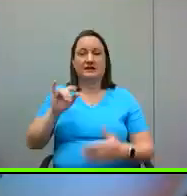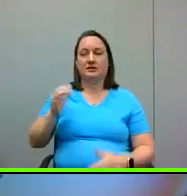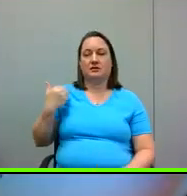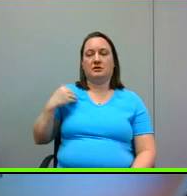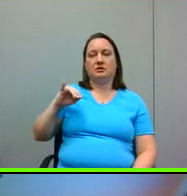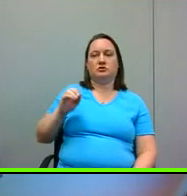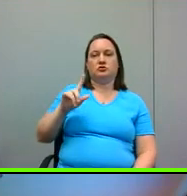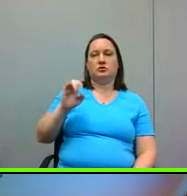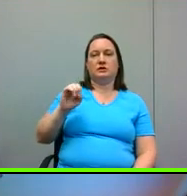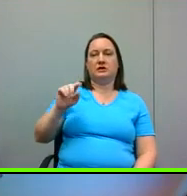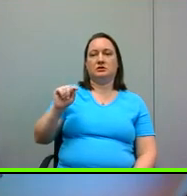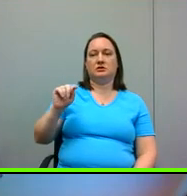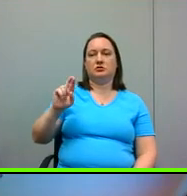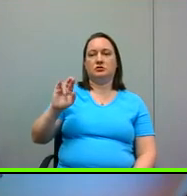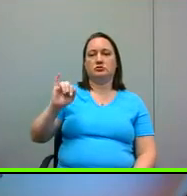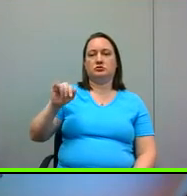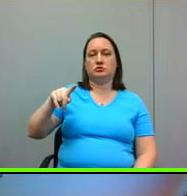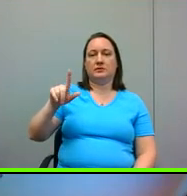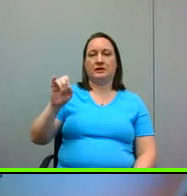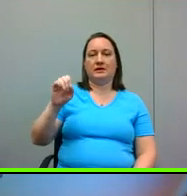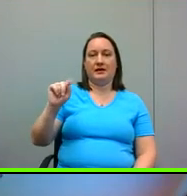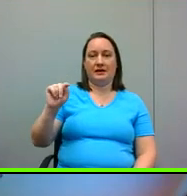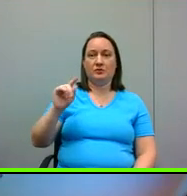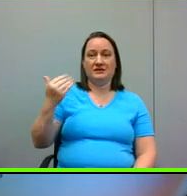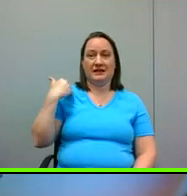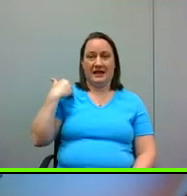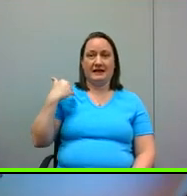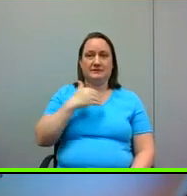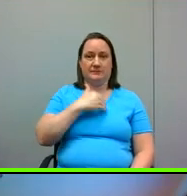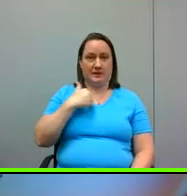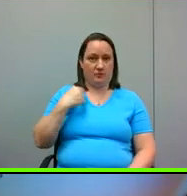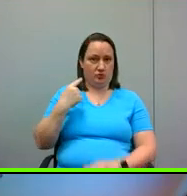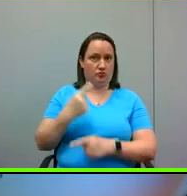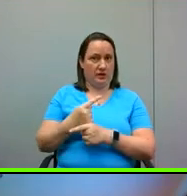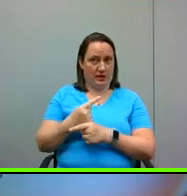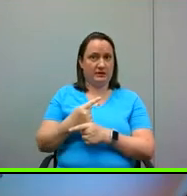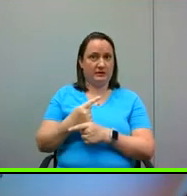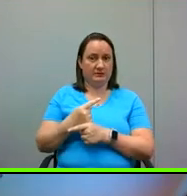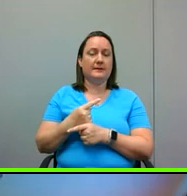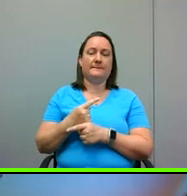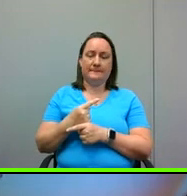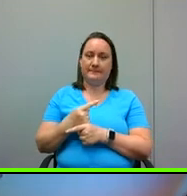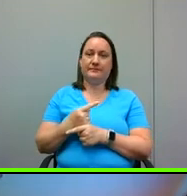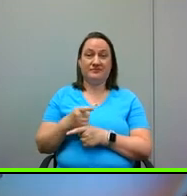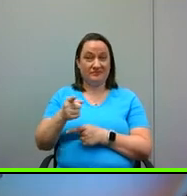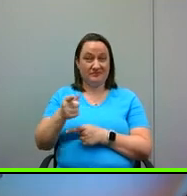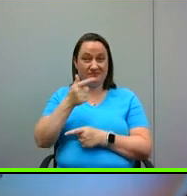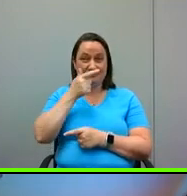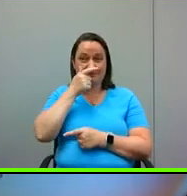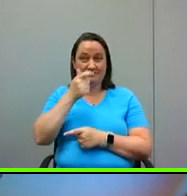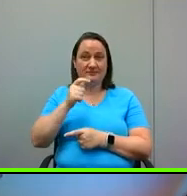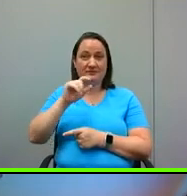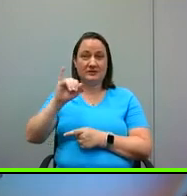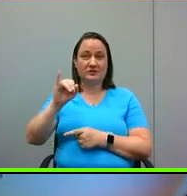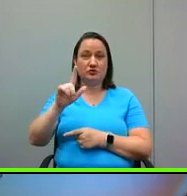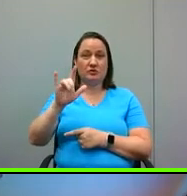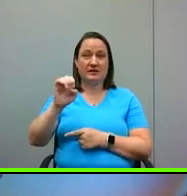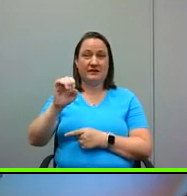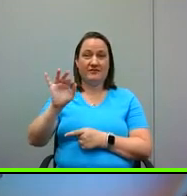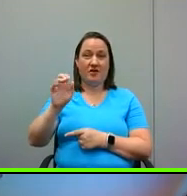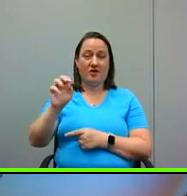the last member, I believe, correct? Yes, the last member was Julie Triplett, who was our representative from